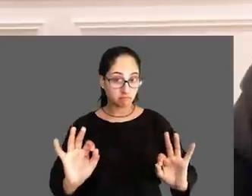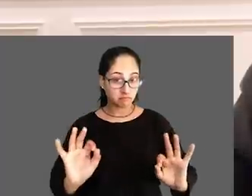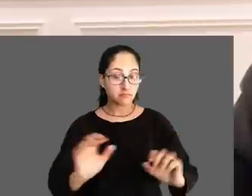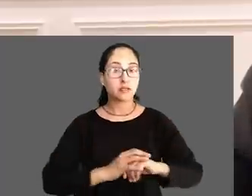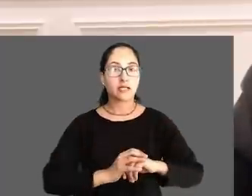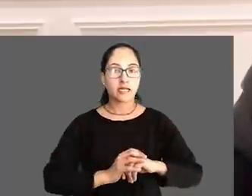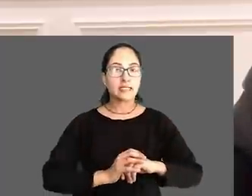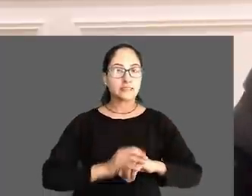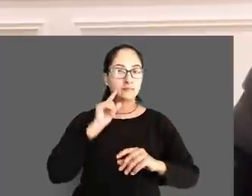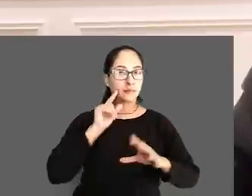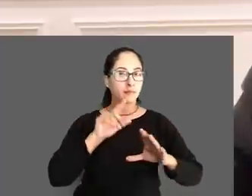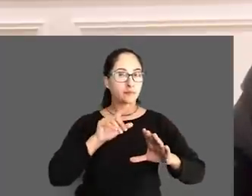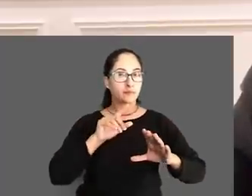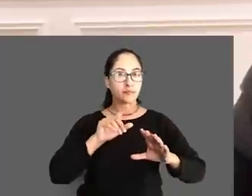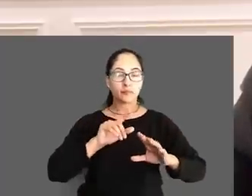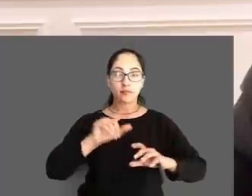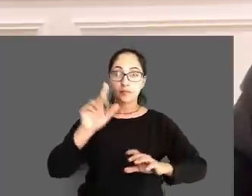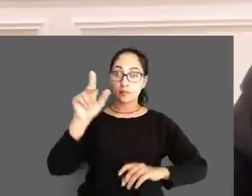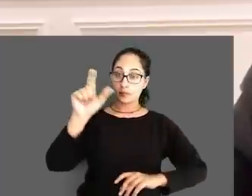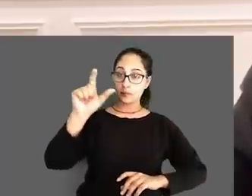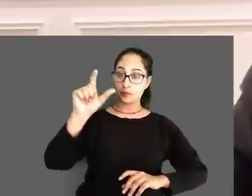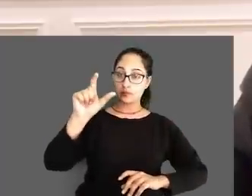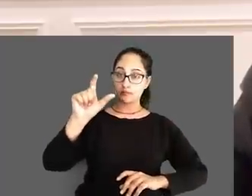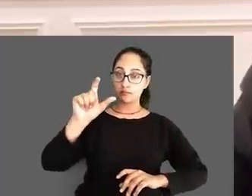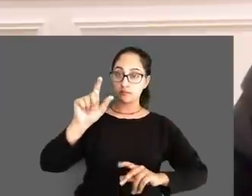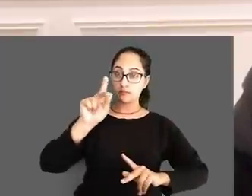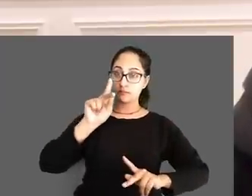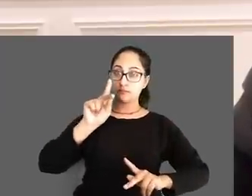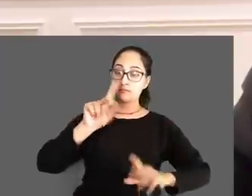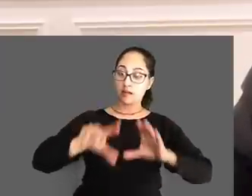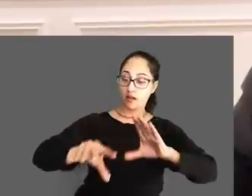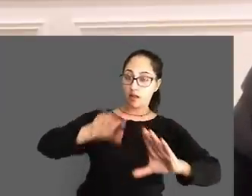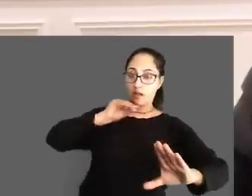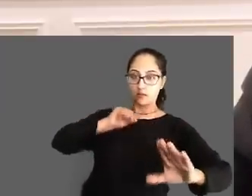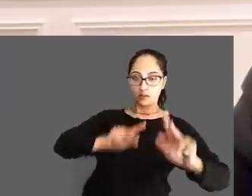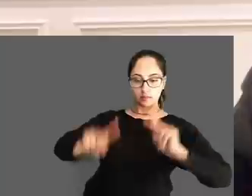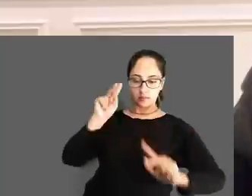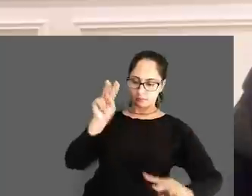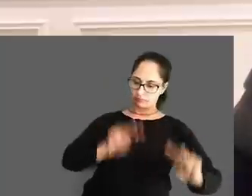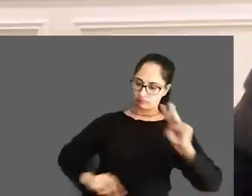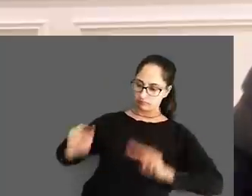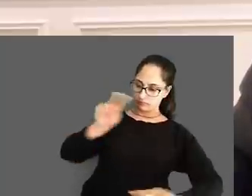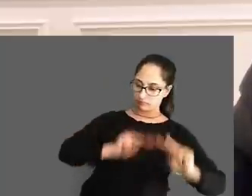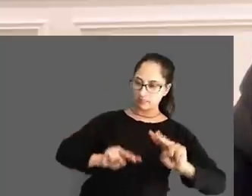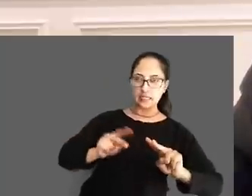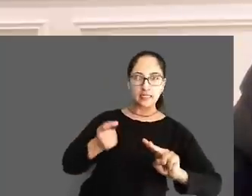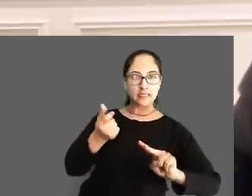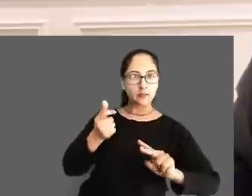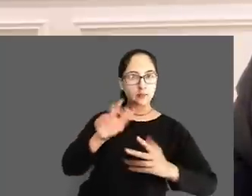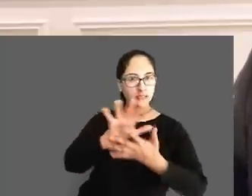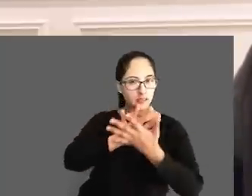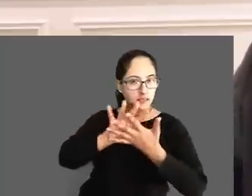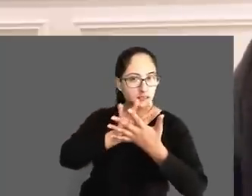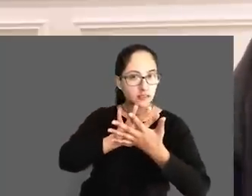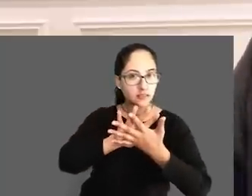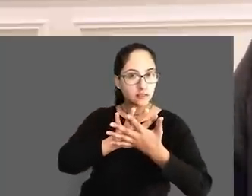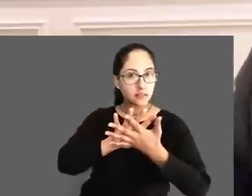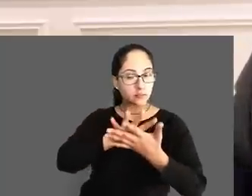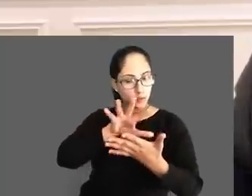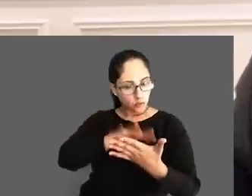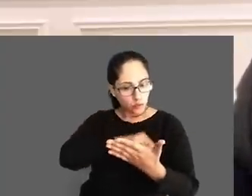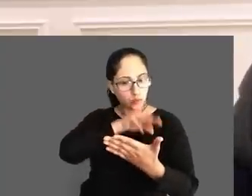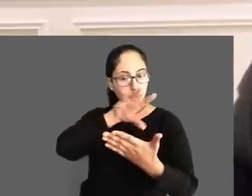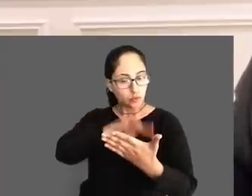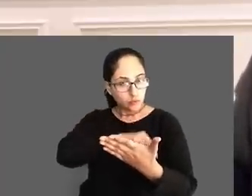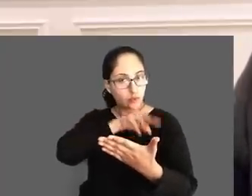more obvious as to what the role of the Imam really is. And many questions become